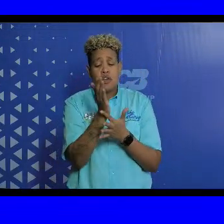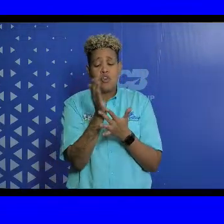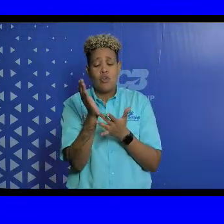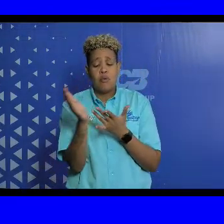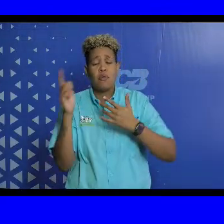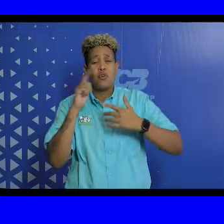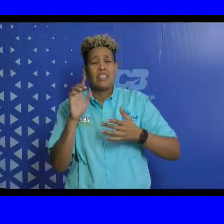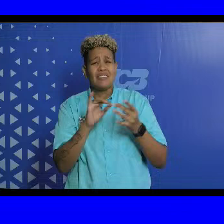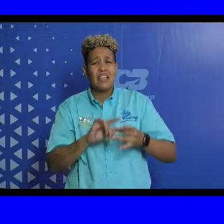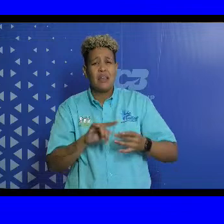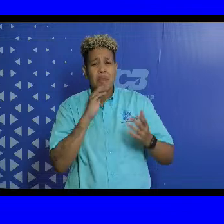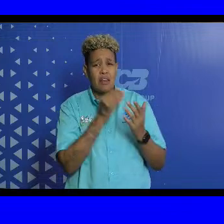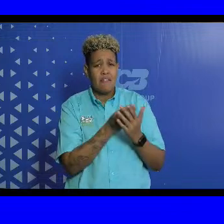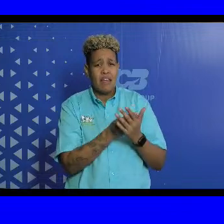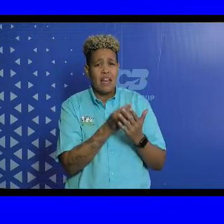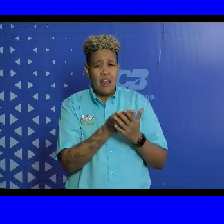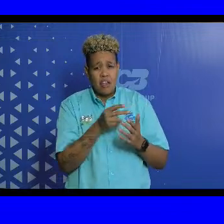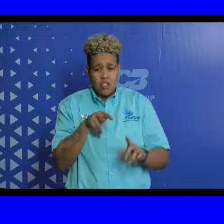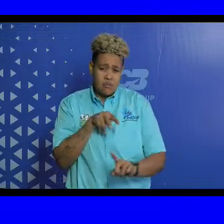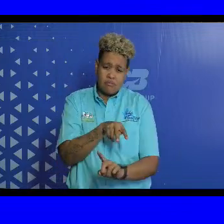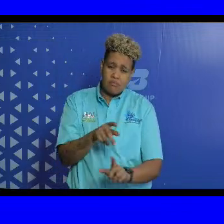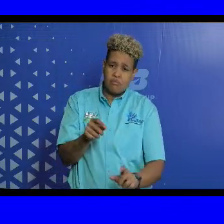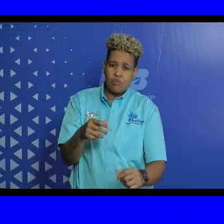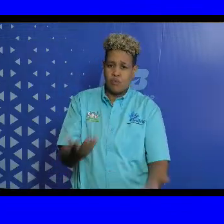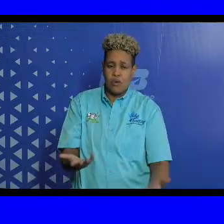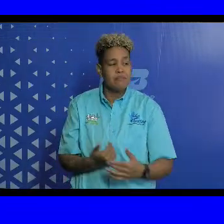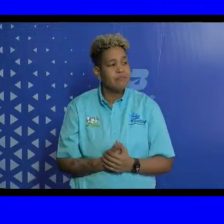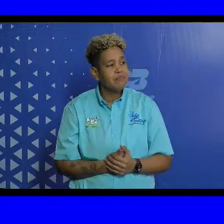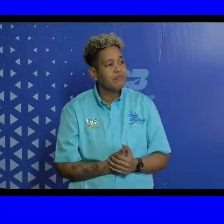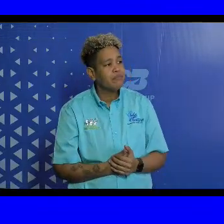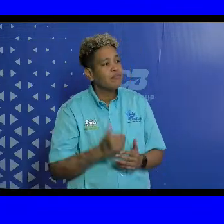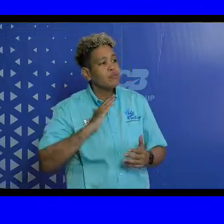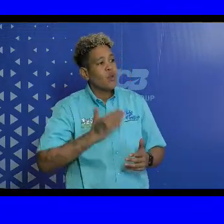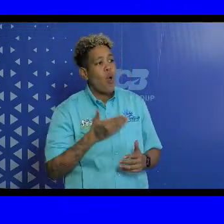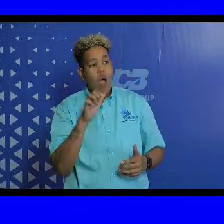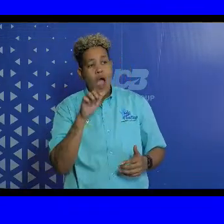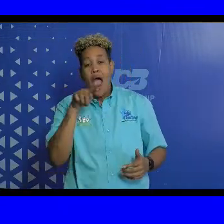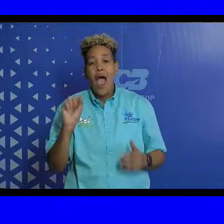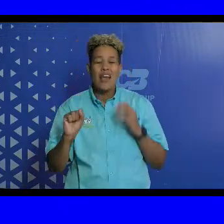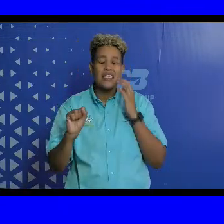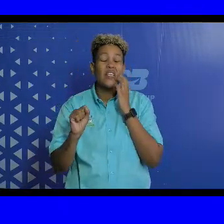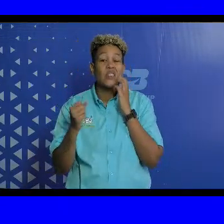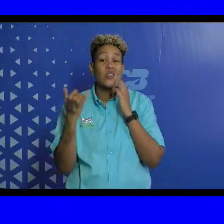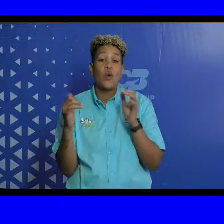of the statement of financial position. Our asset